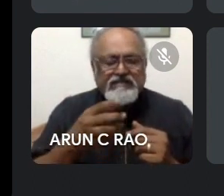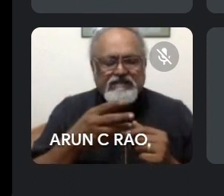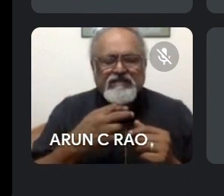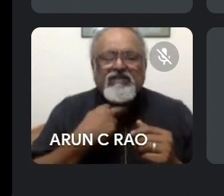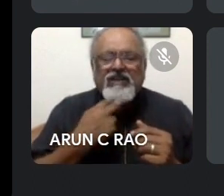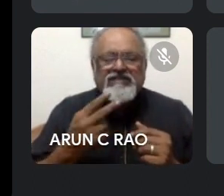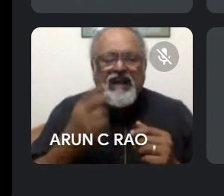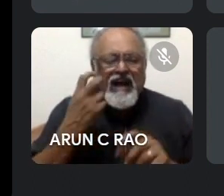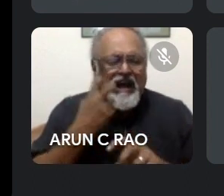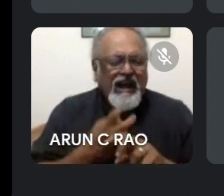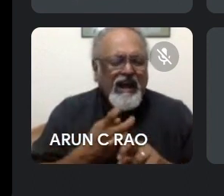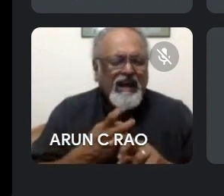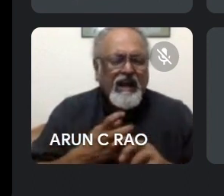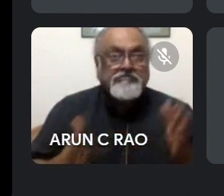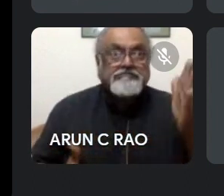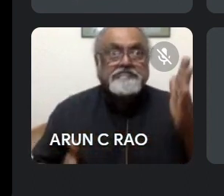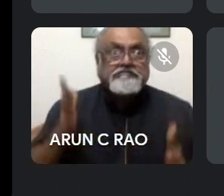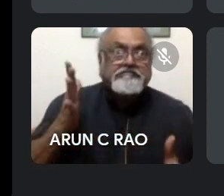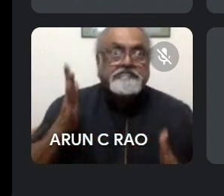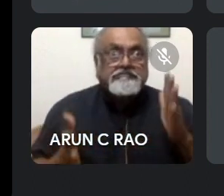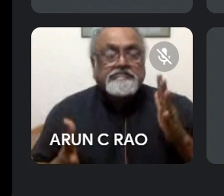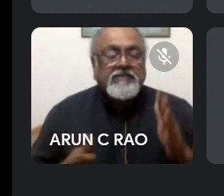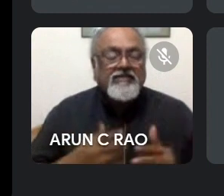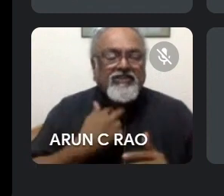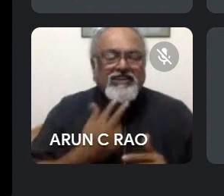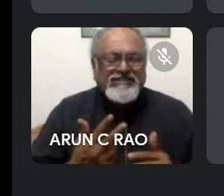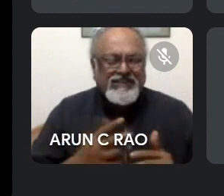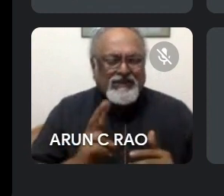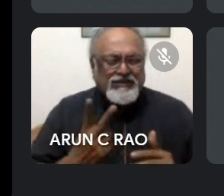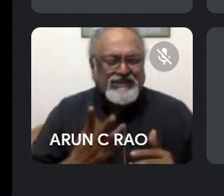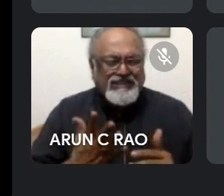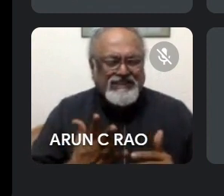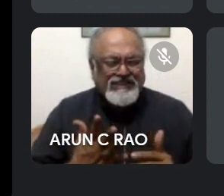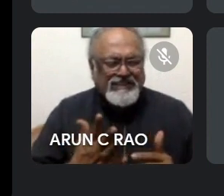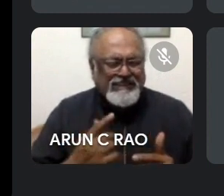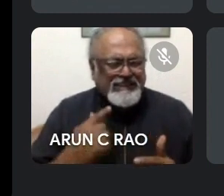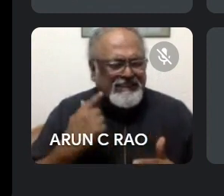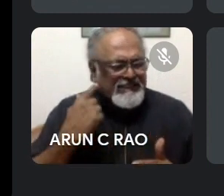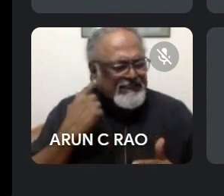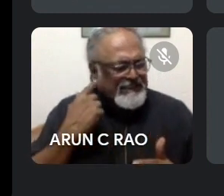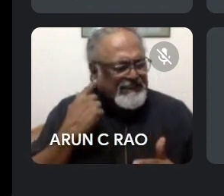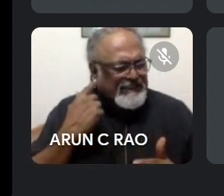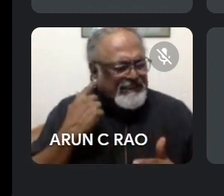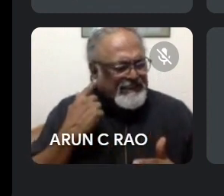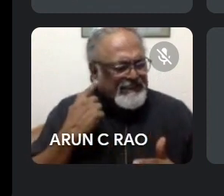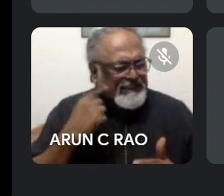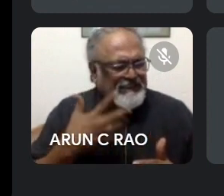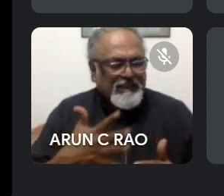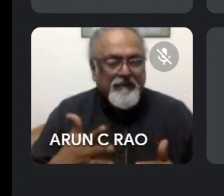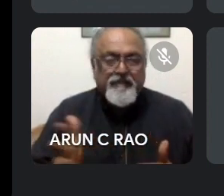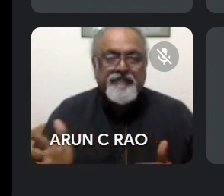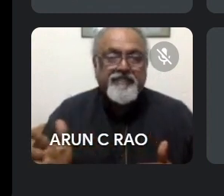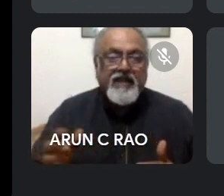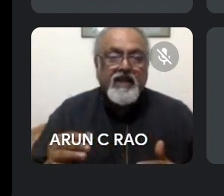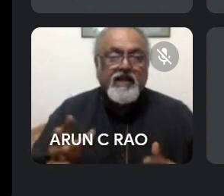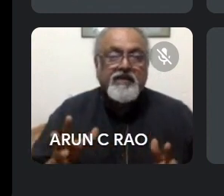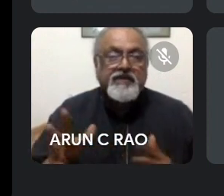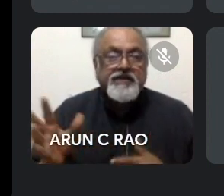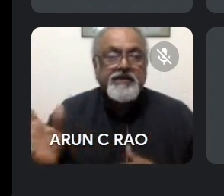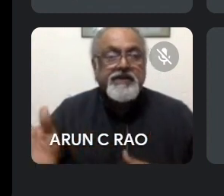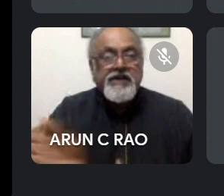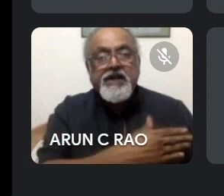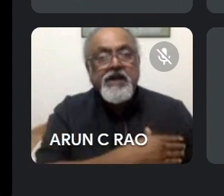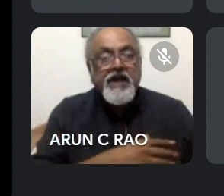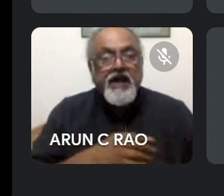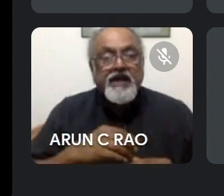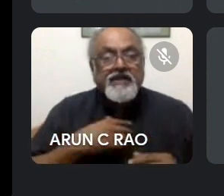is not a great solution if I'm going to suddenly read, Foucaultian theory. Screw that. Let me read Percy Jackson first. Let